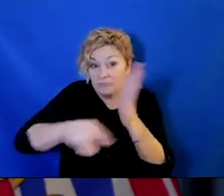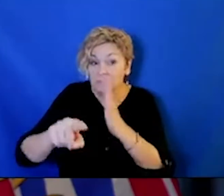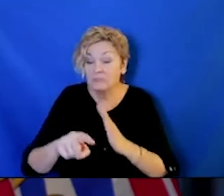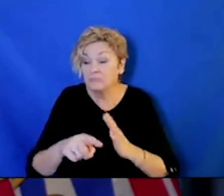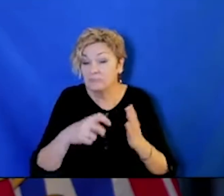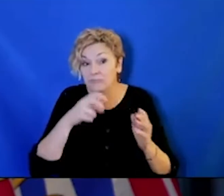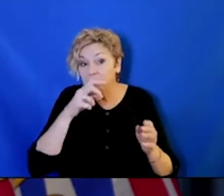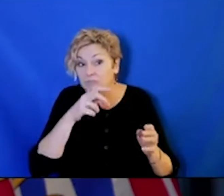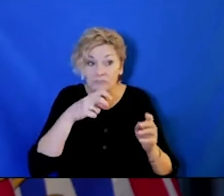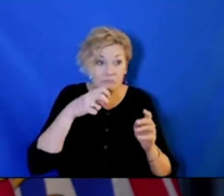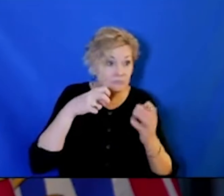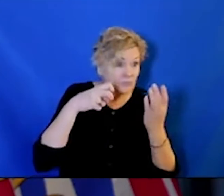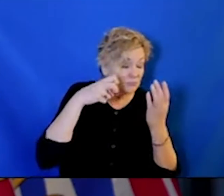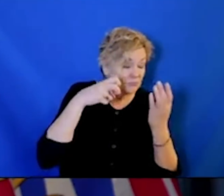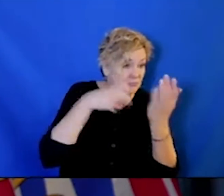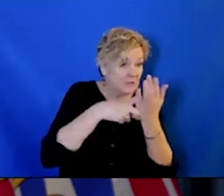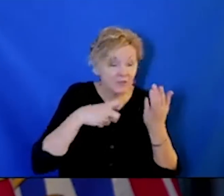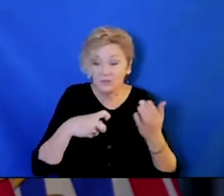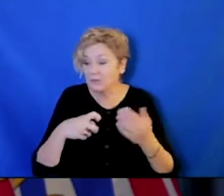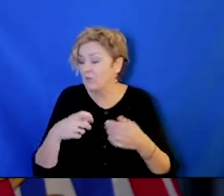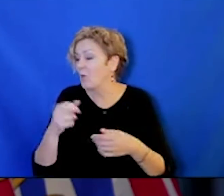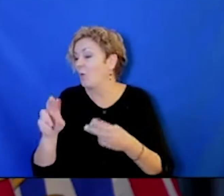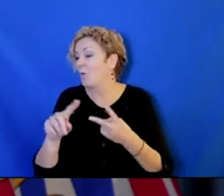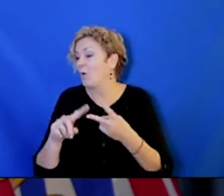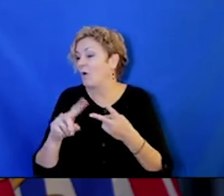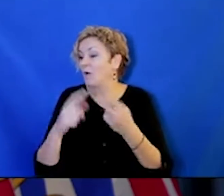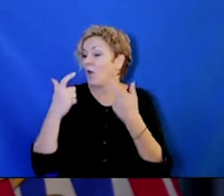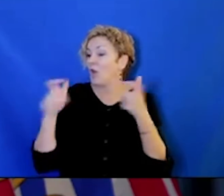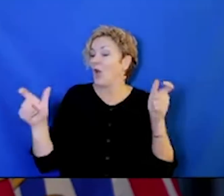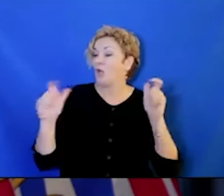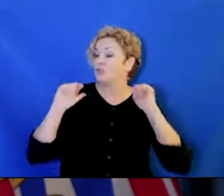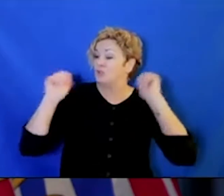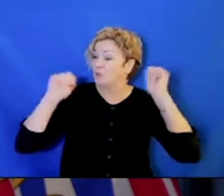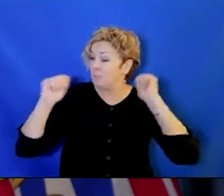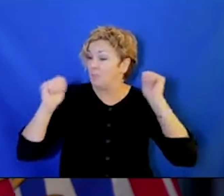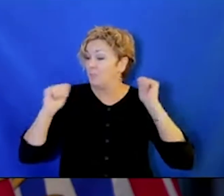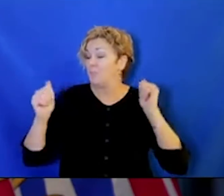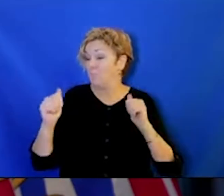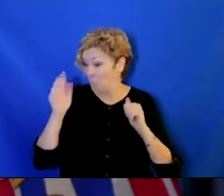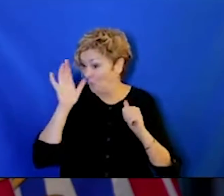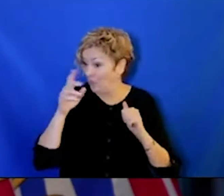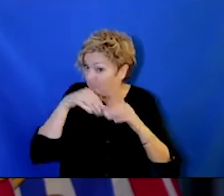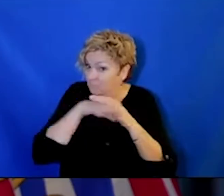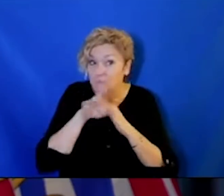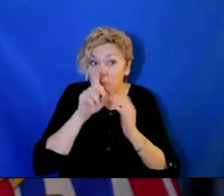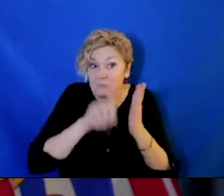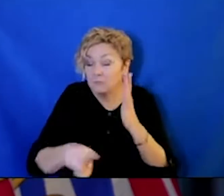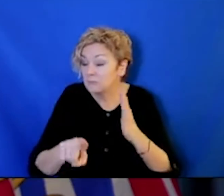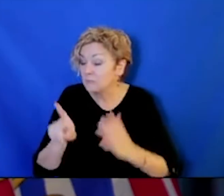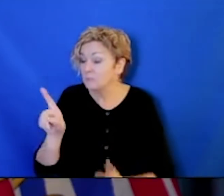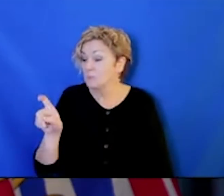so what we have done is under both the Public Health Act emergency and the